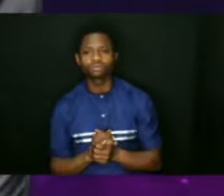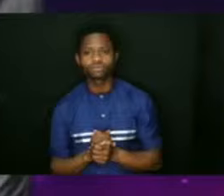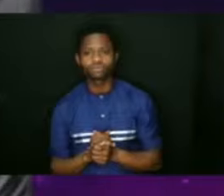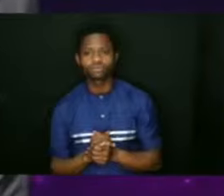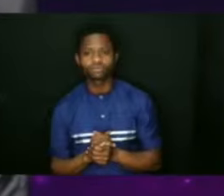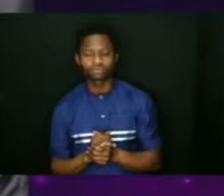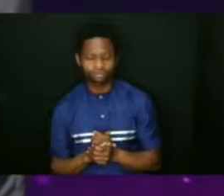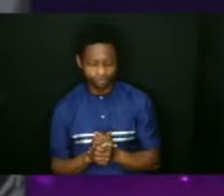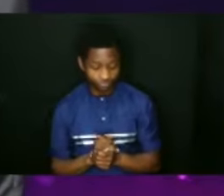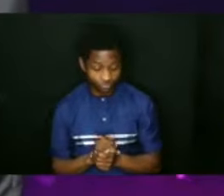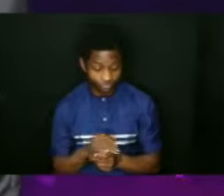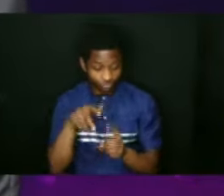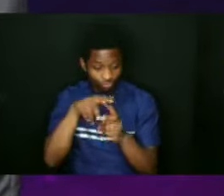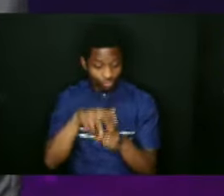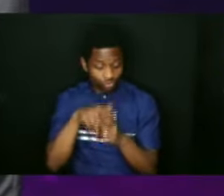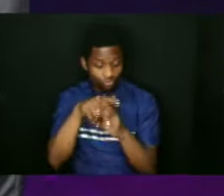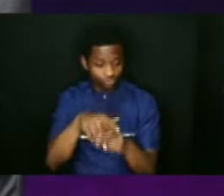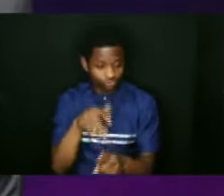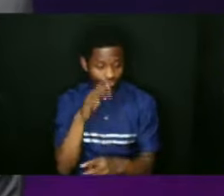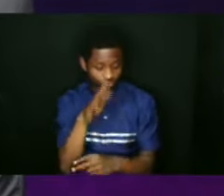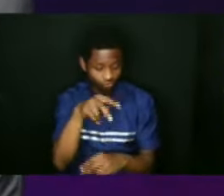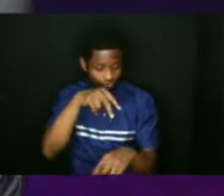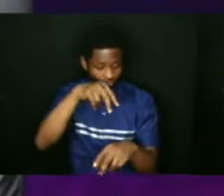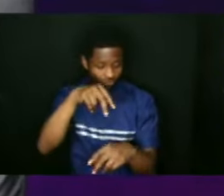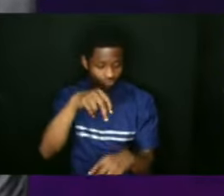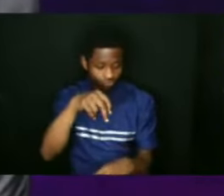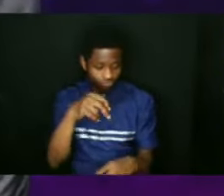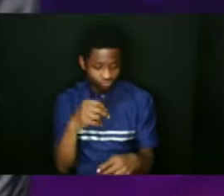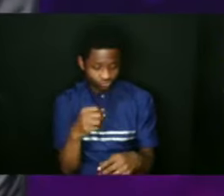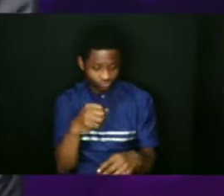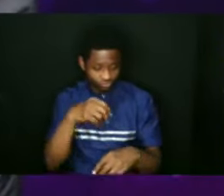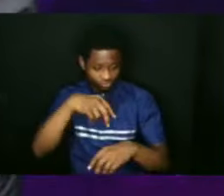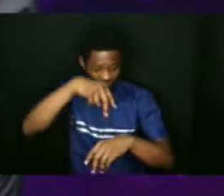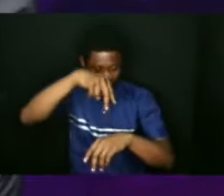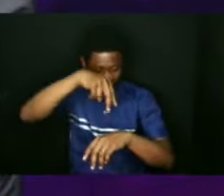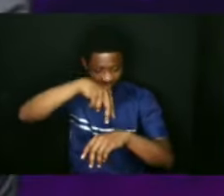the hoof of a horse stands for stability.